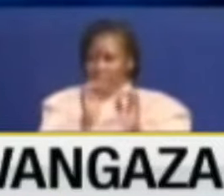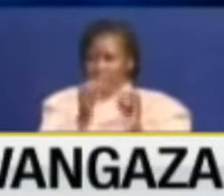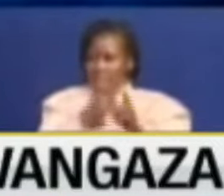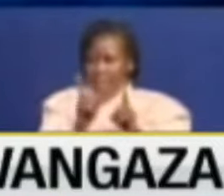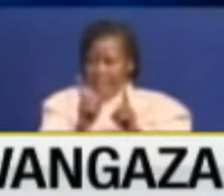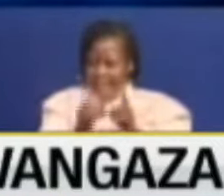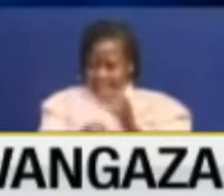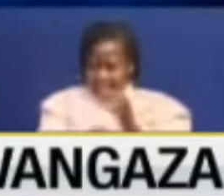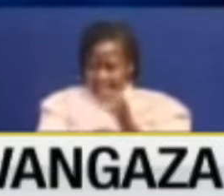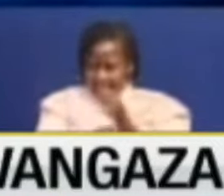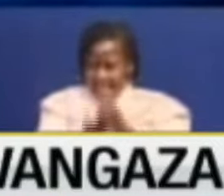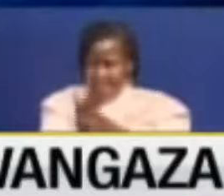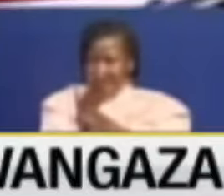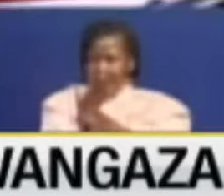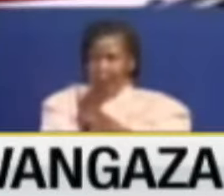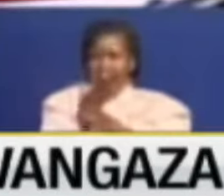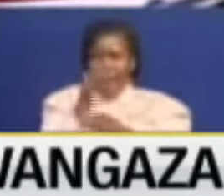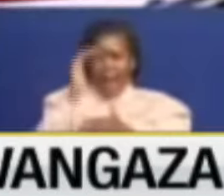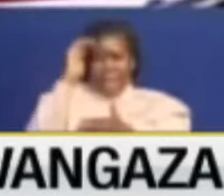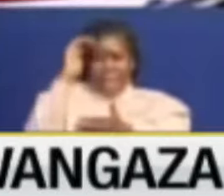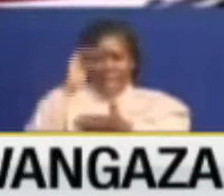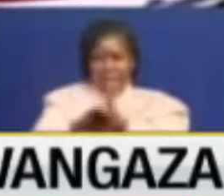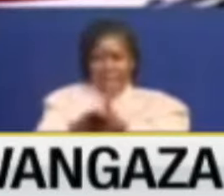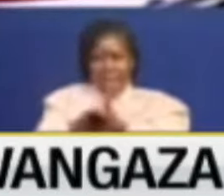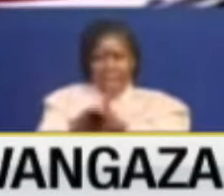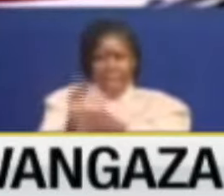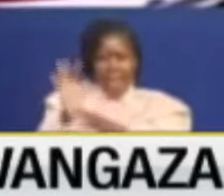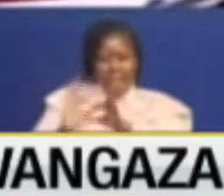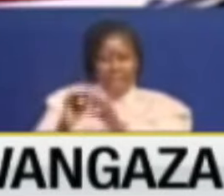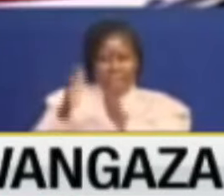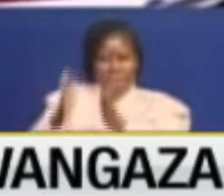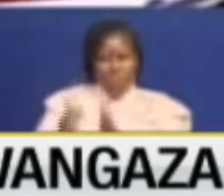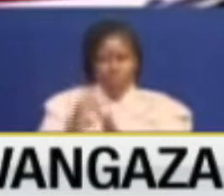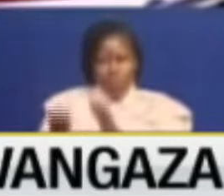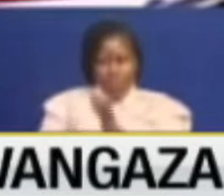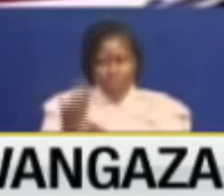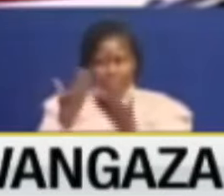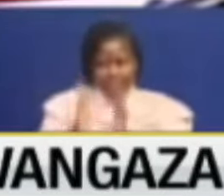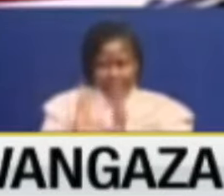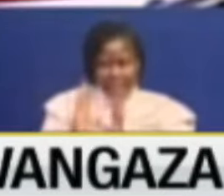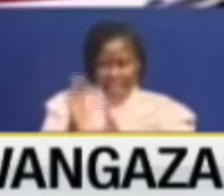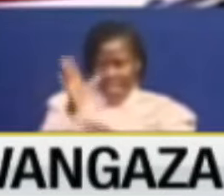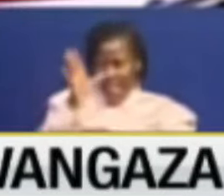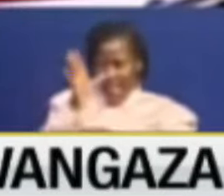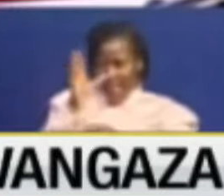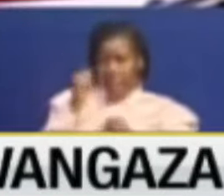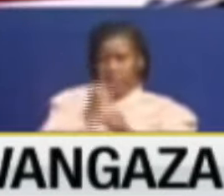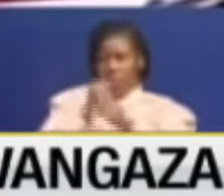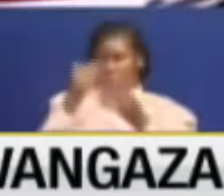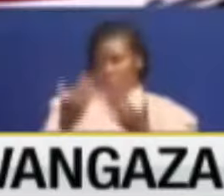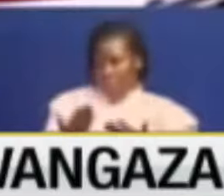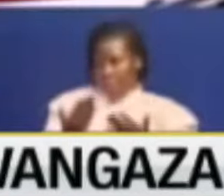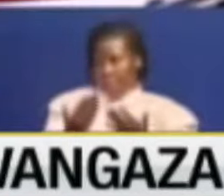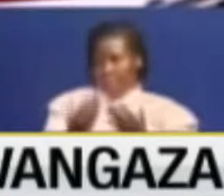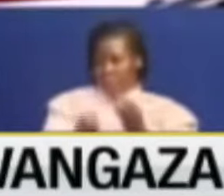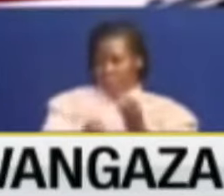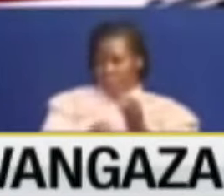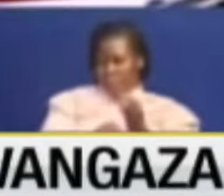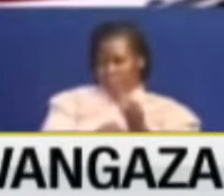is created and believed by the very person who has created that lie. So what they did is to create a